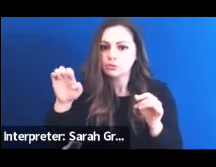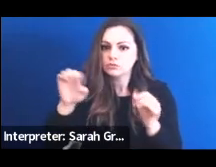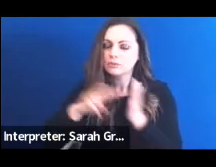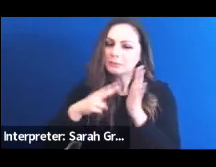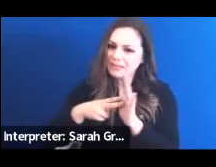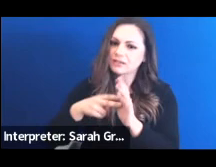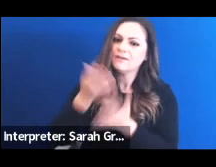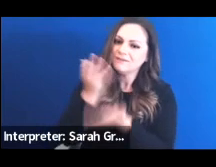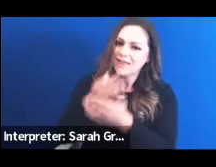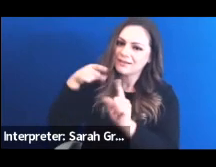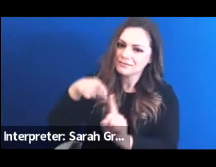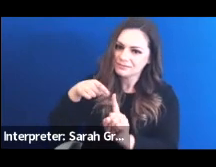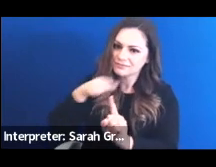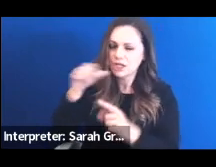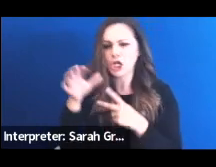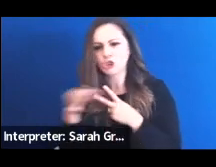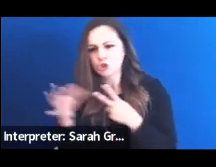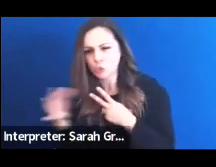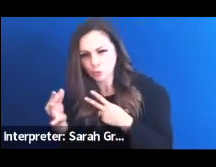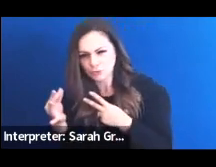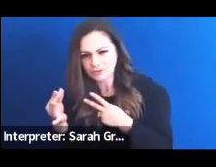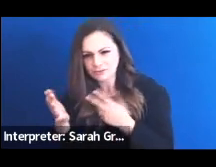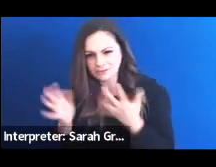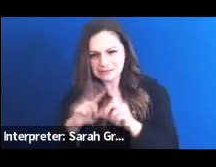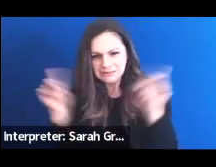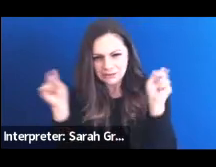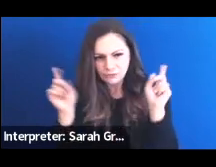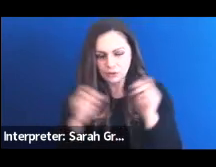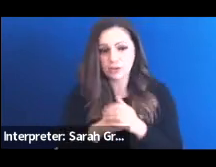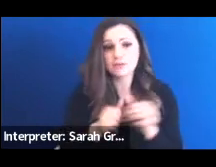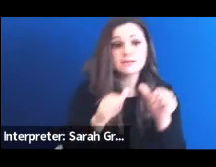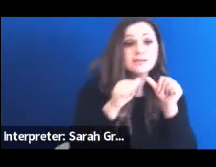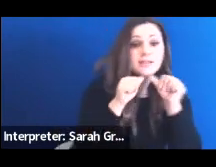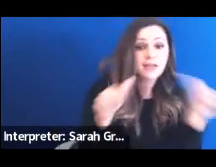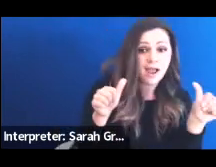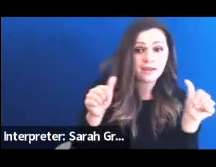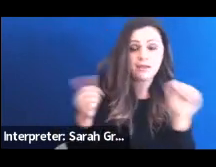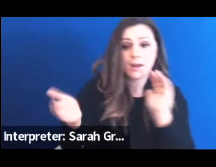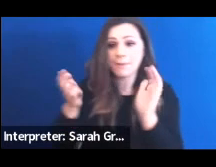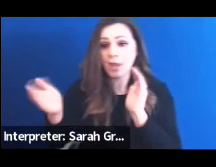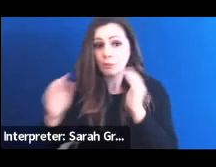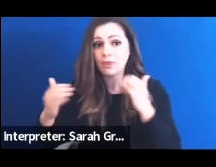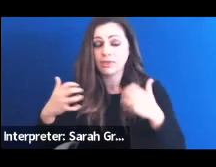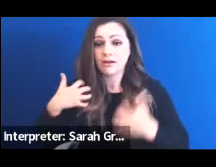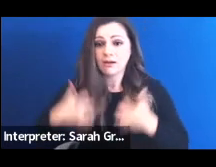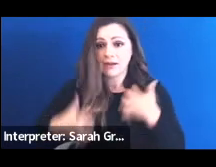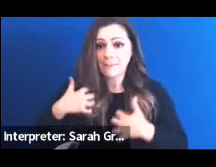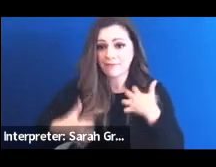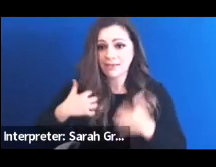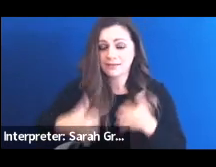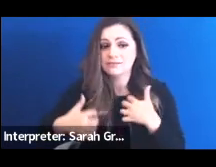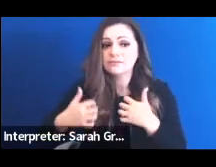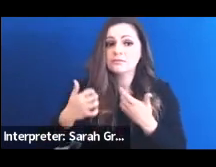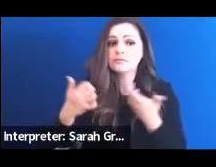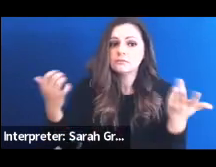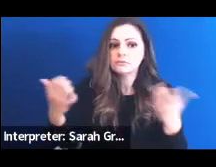Another one is this whole concept of denial versus ambivalence. Denial is not a bad thing if you're a trauma survivor. And what we call denial a lot of times is